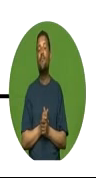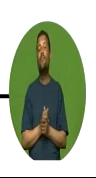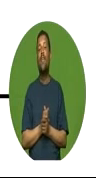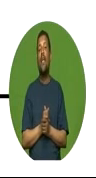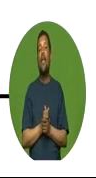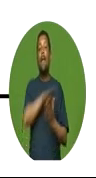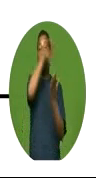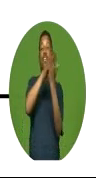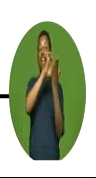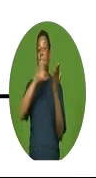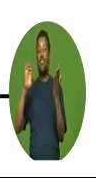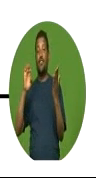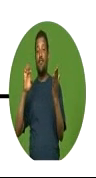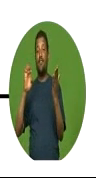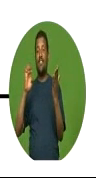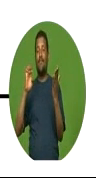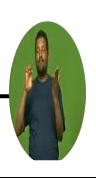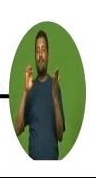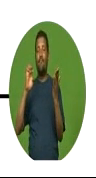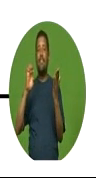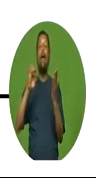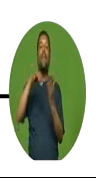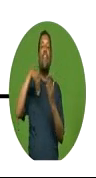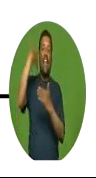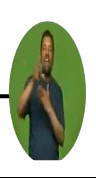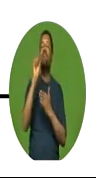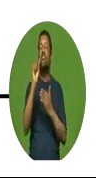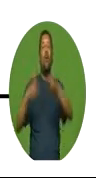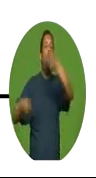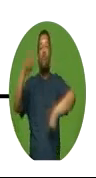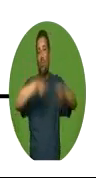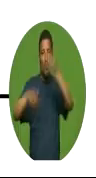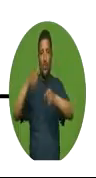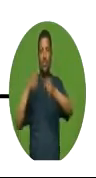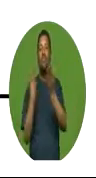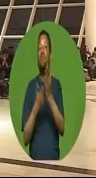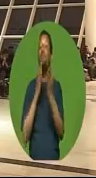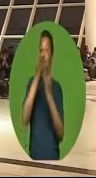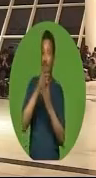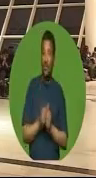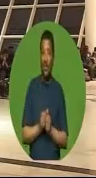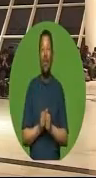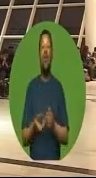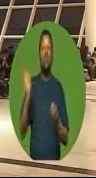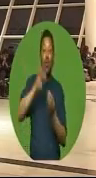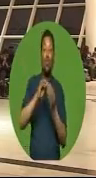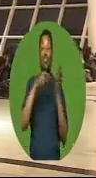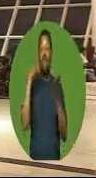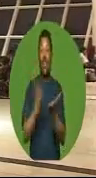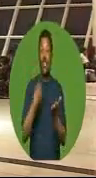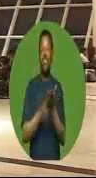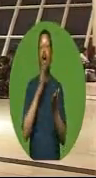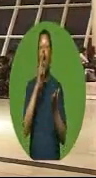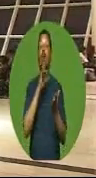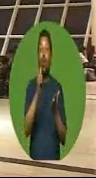The Middle East is the next least contributor in this respect. Though the figures are